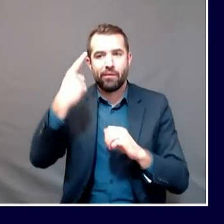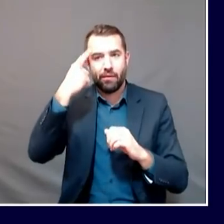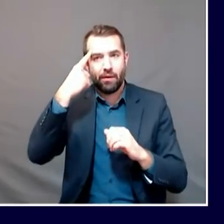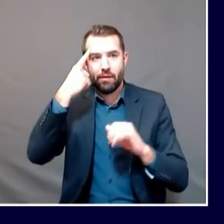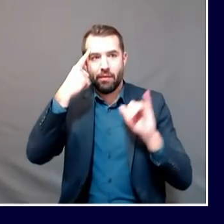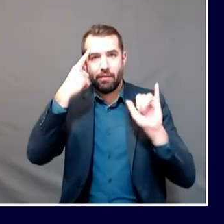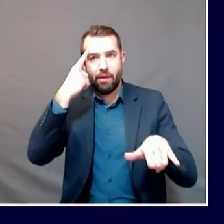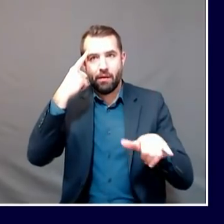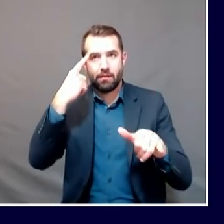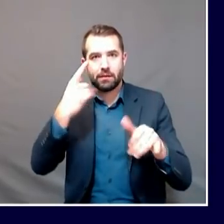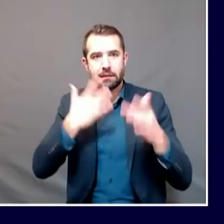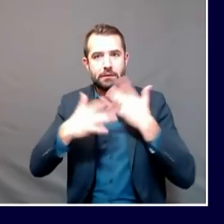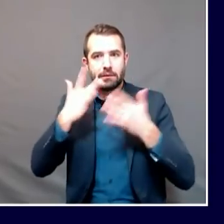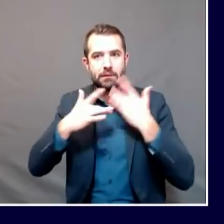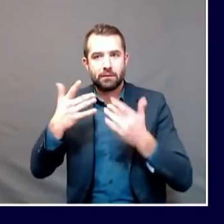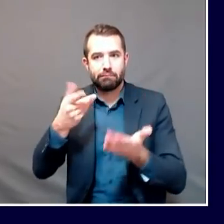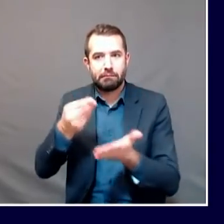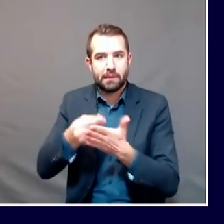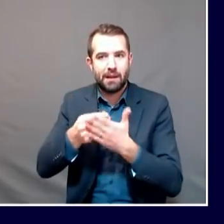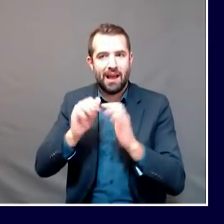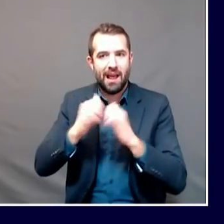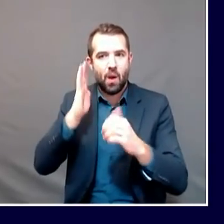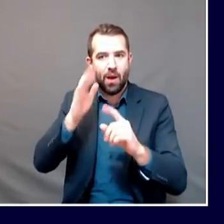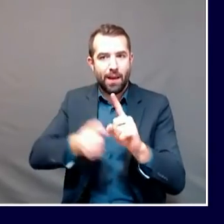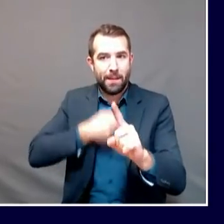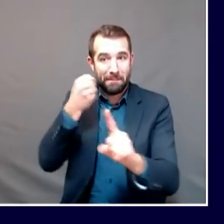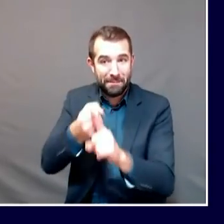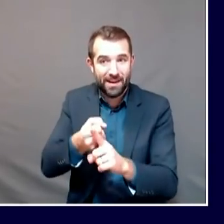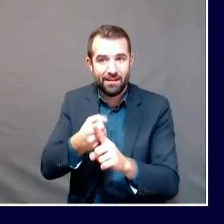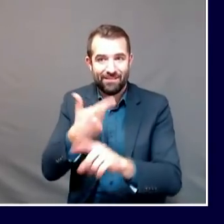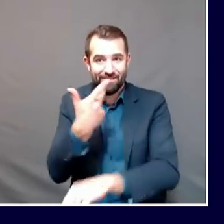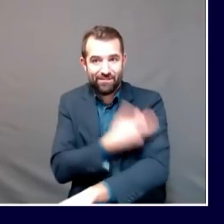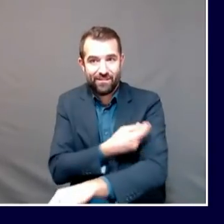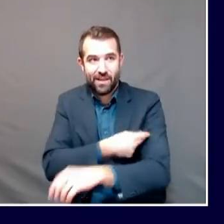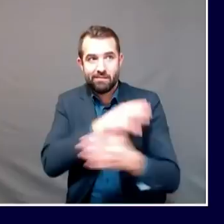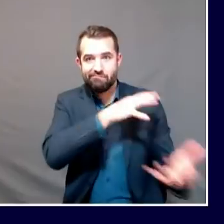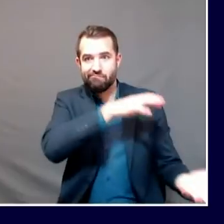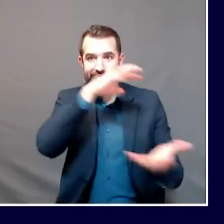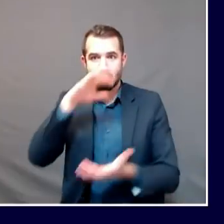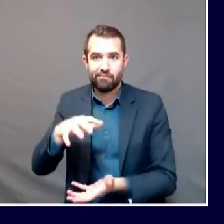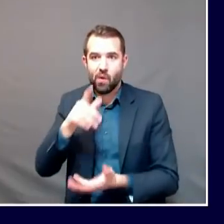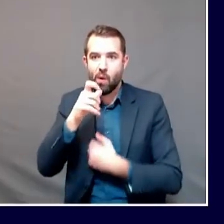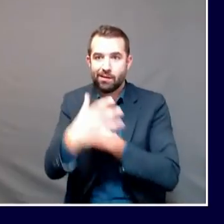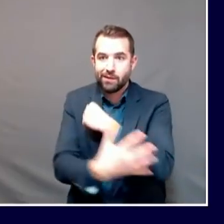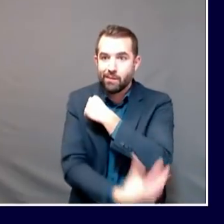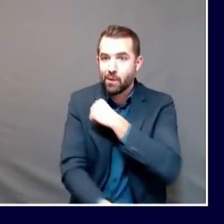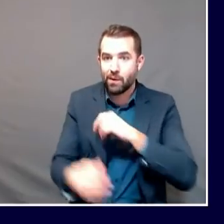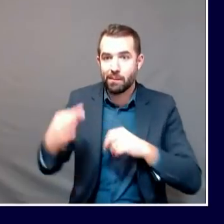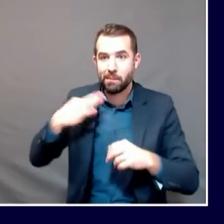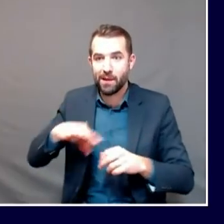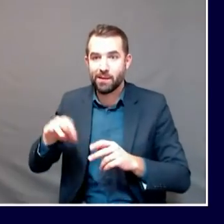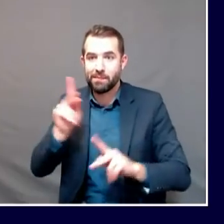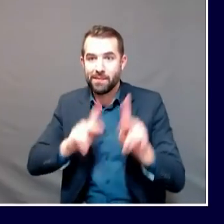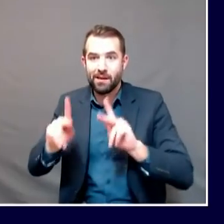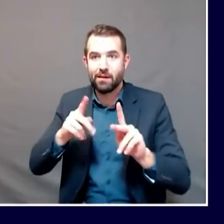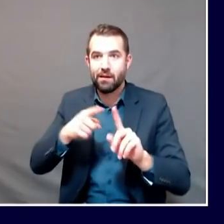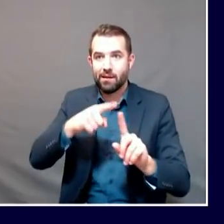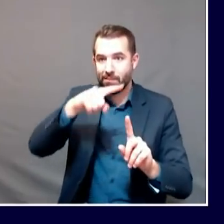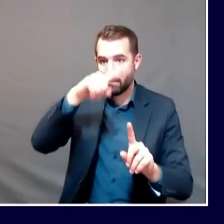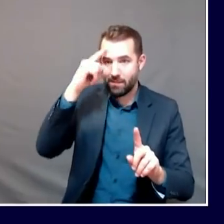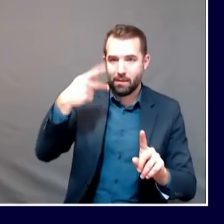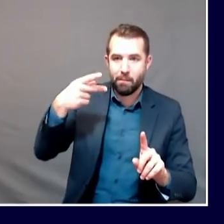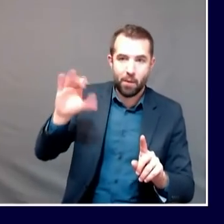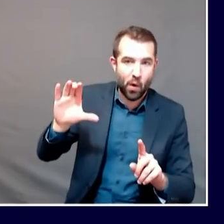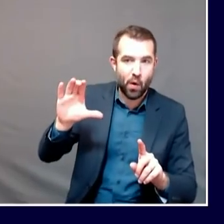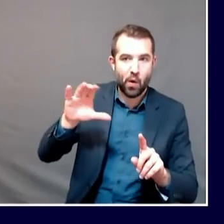might specifically impact efforts to get vaccine to low-income Mainers and Mainers of color, who, as you know, have seen high